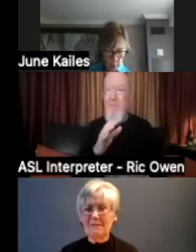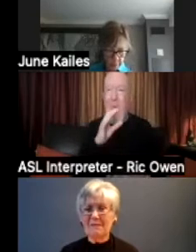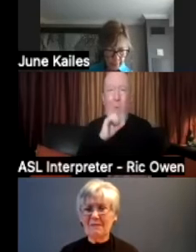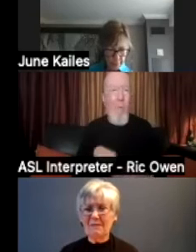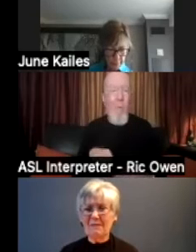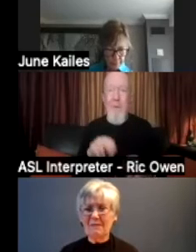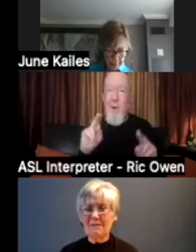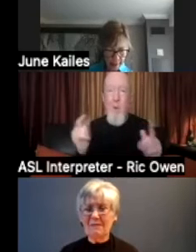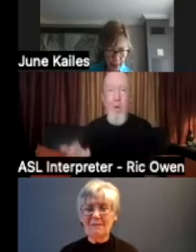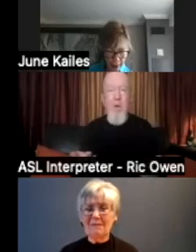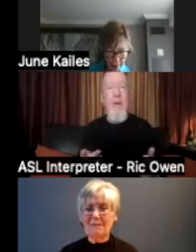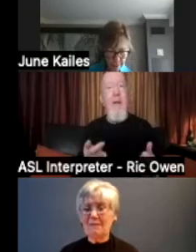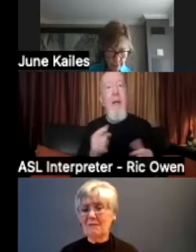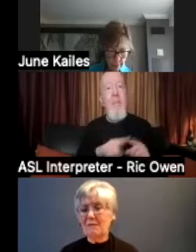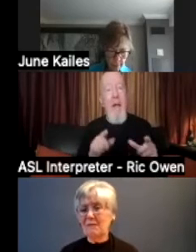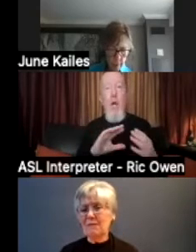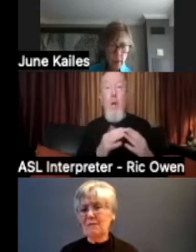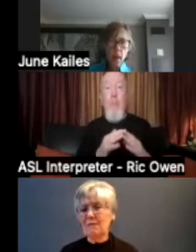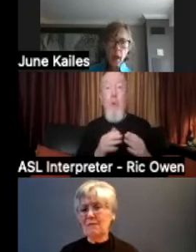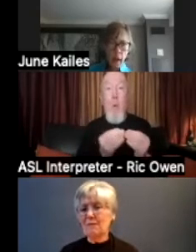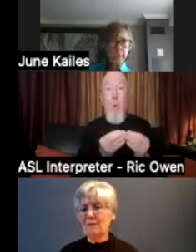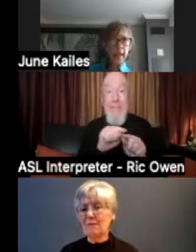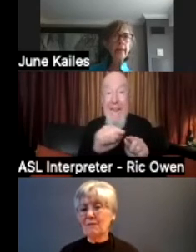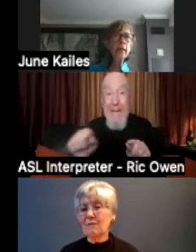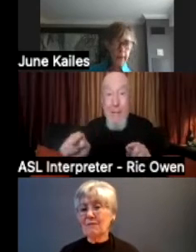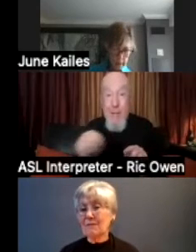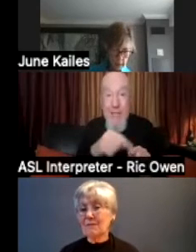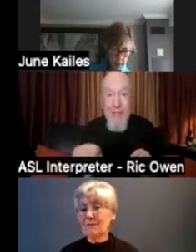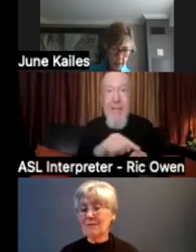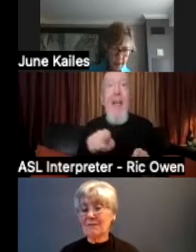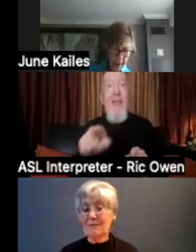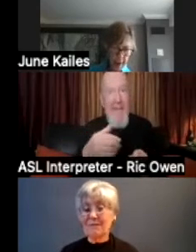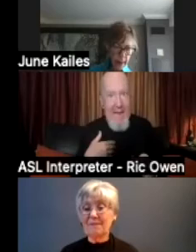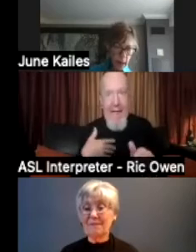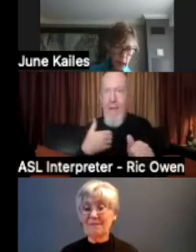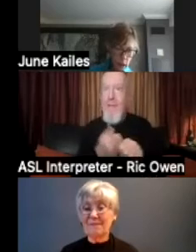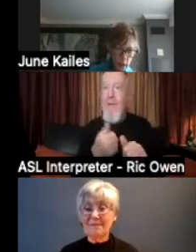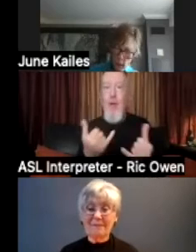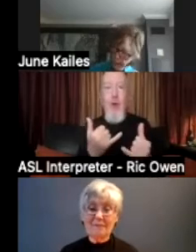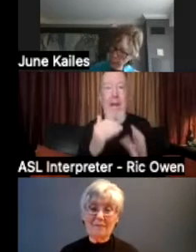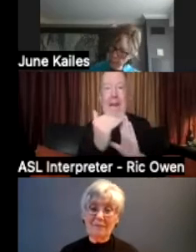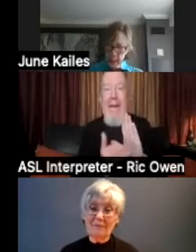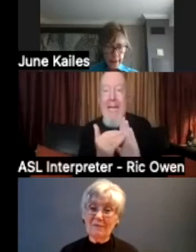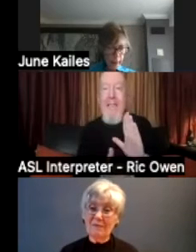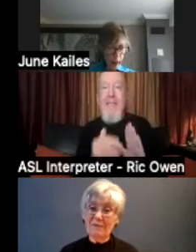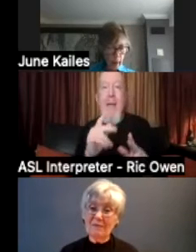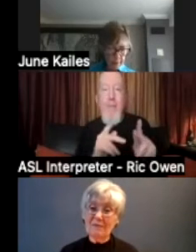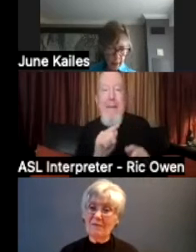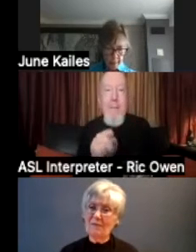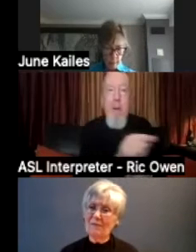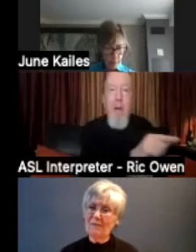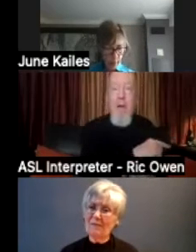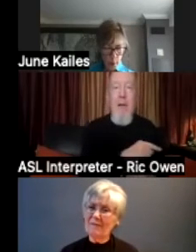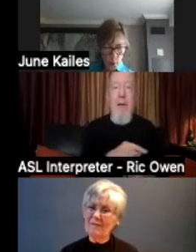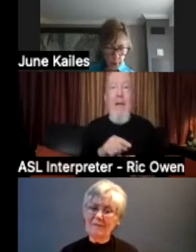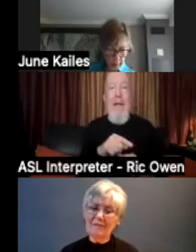disability organizations that have updated lists and can begin to